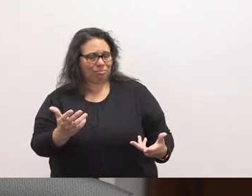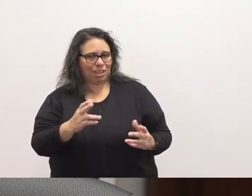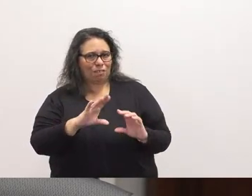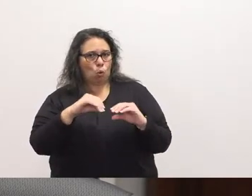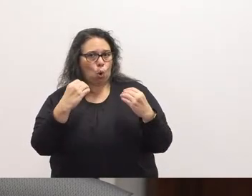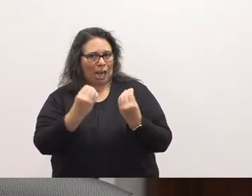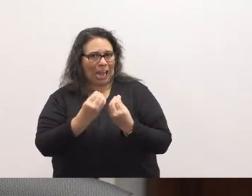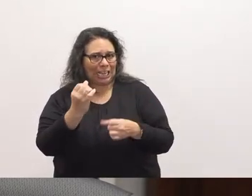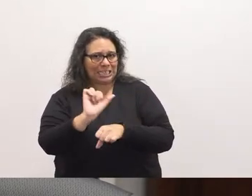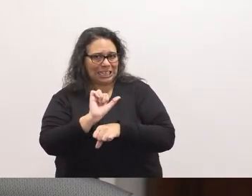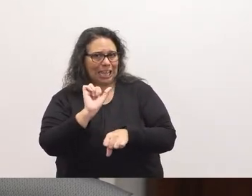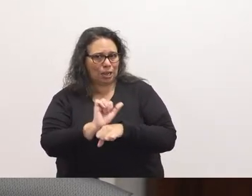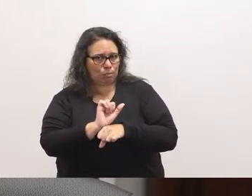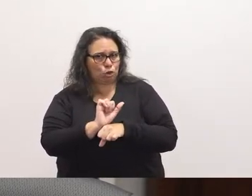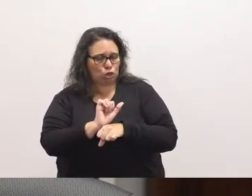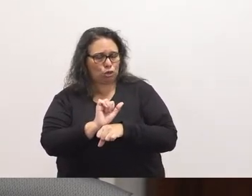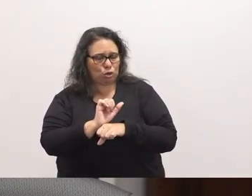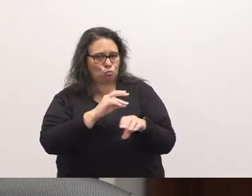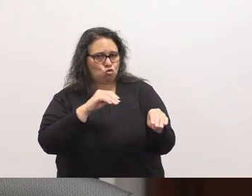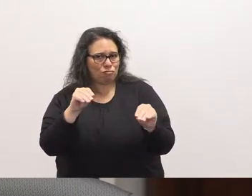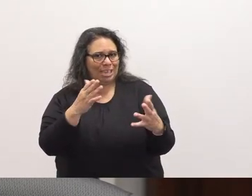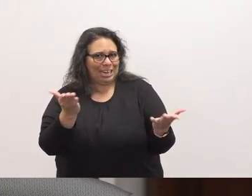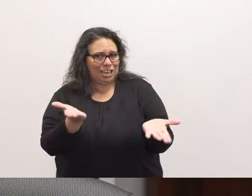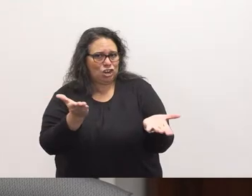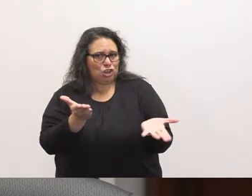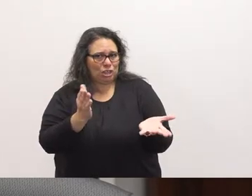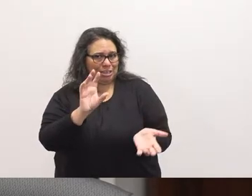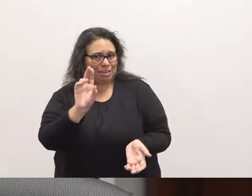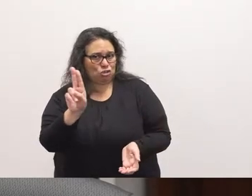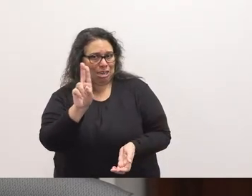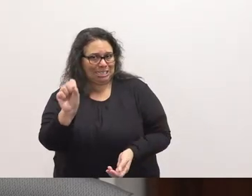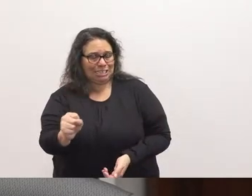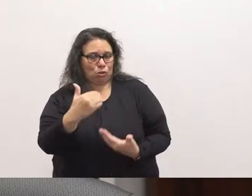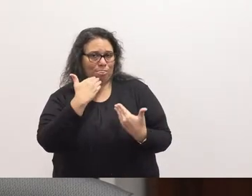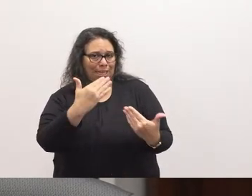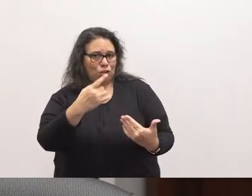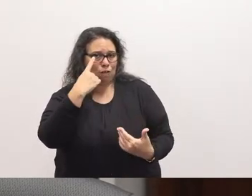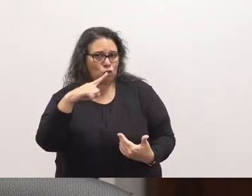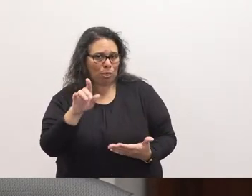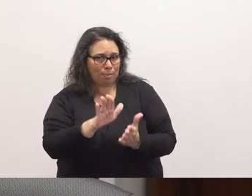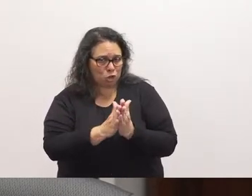organized labor movement here in the United States. So thank you for the book.